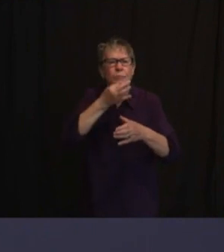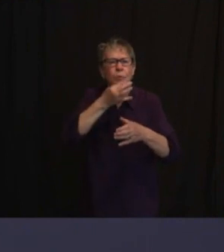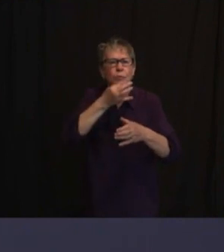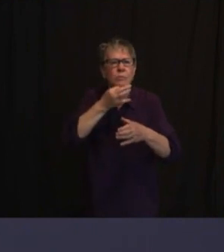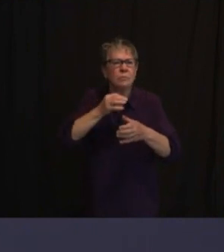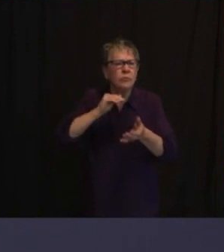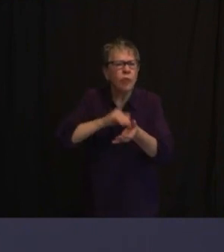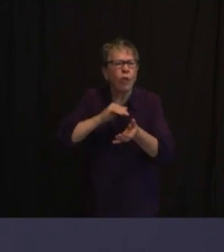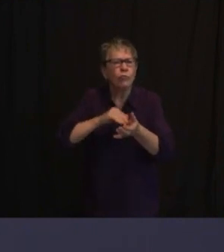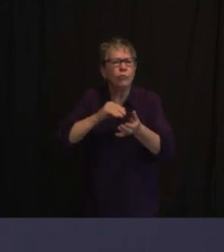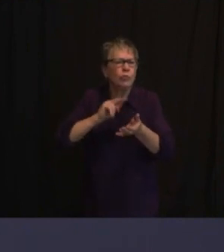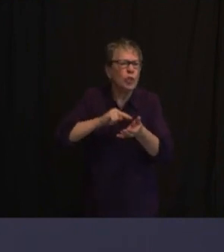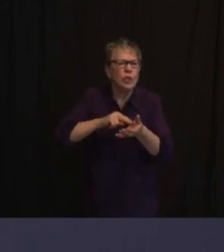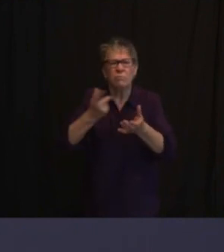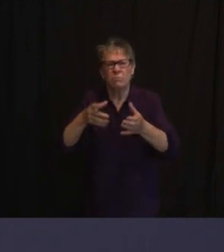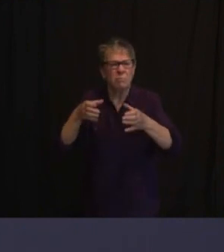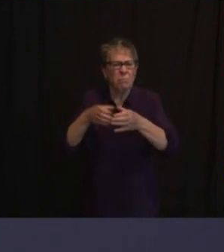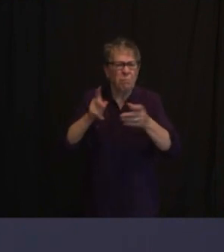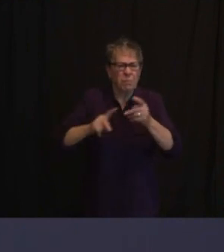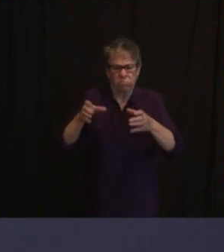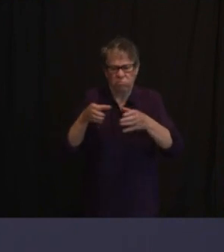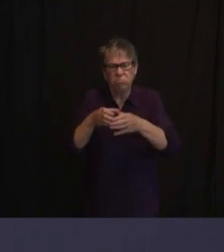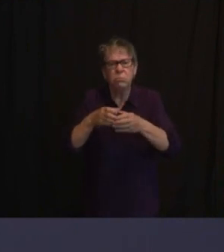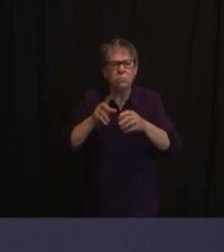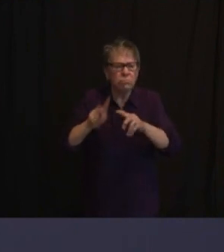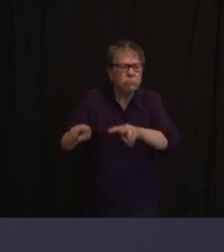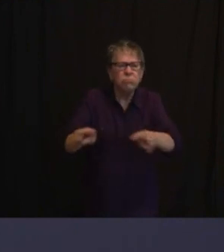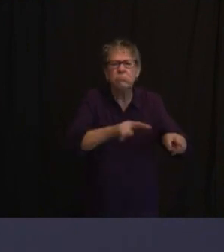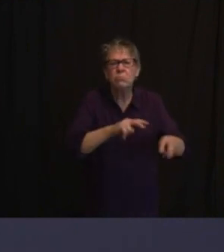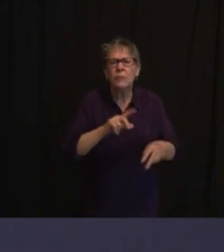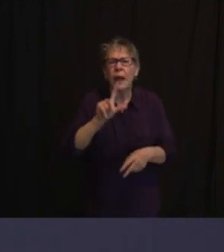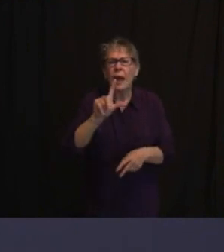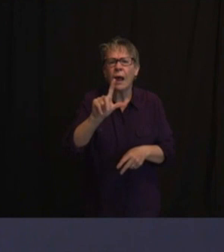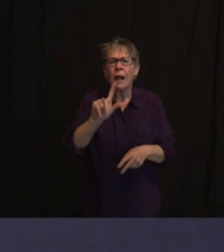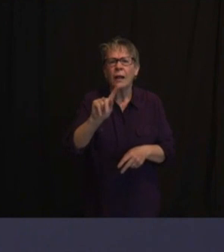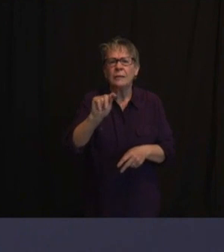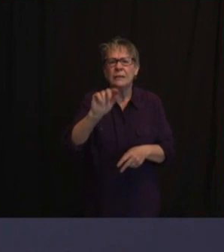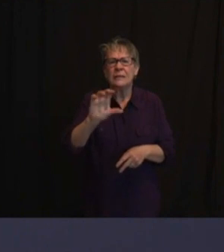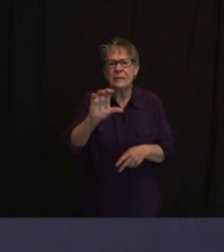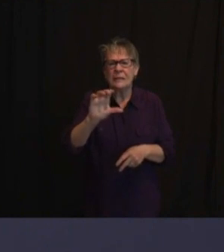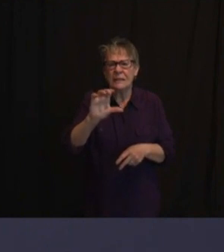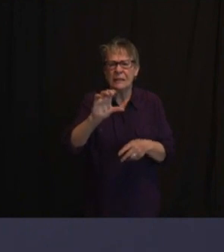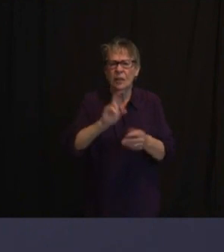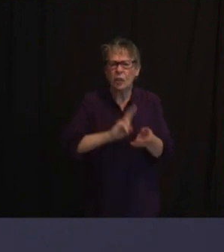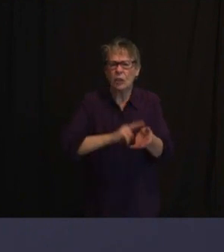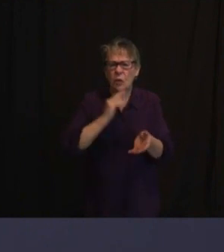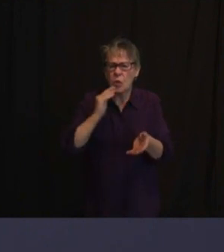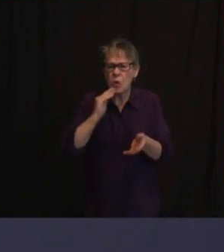recommendations from them? How is this going to play out? How quickly do you think we could enact this stuff?